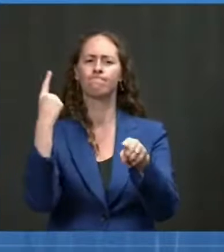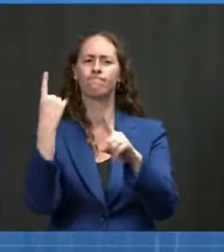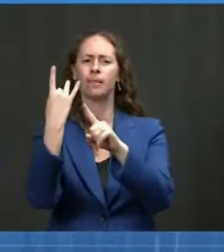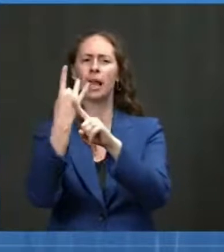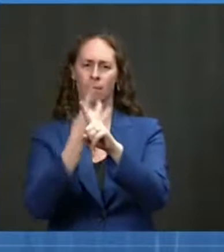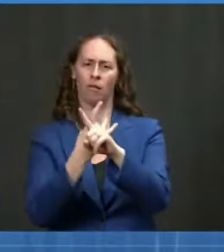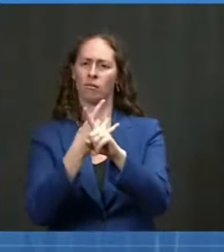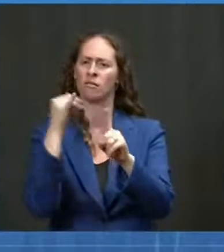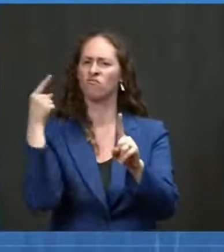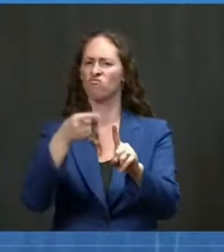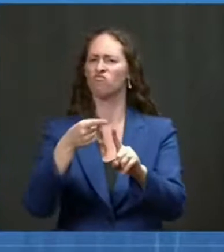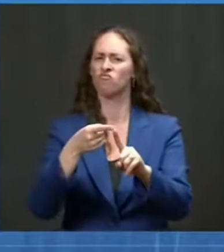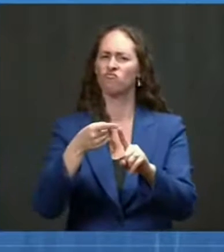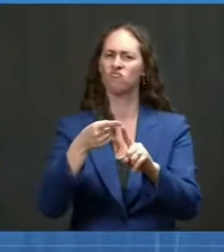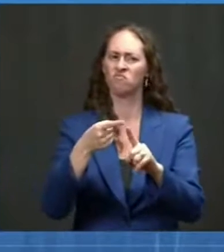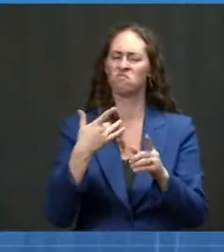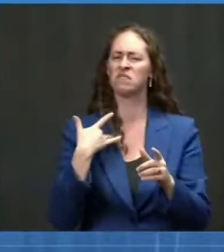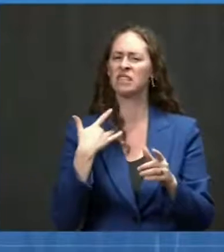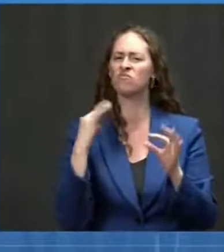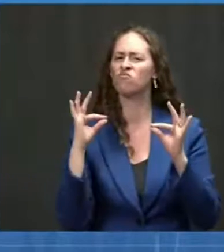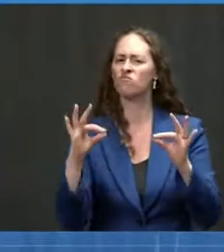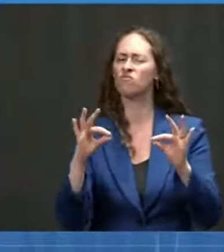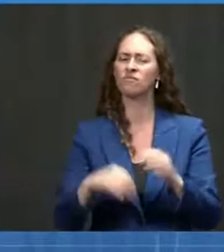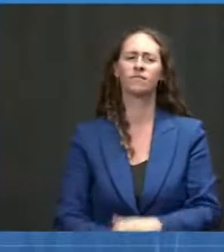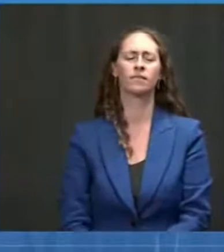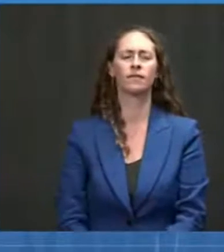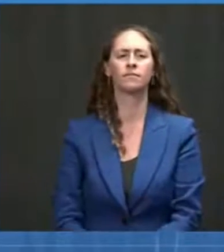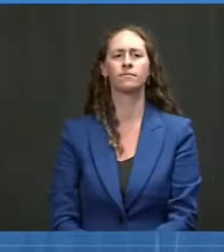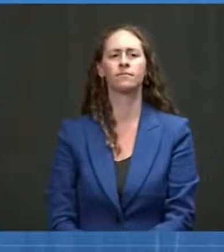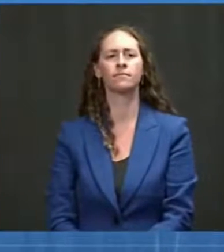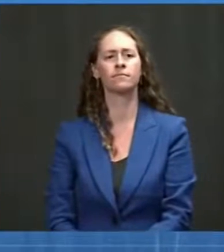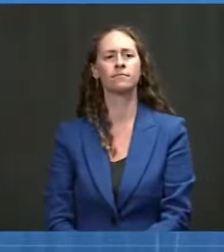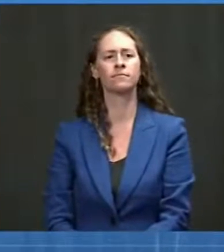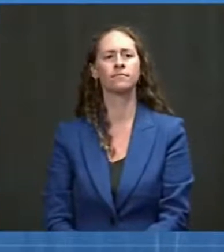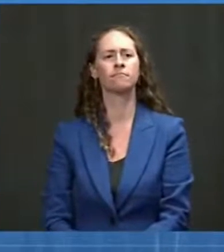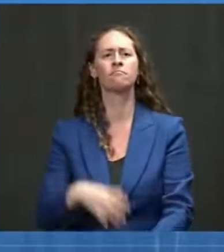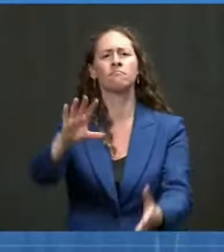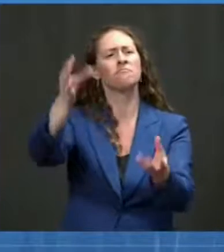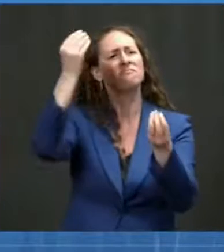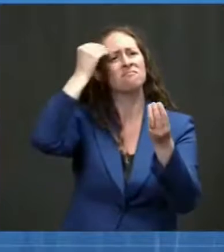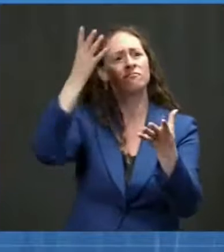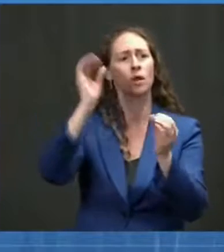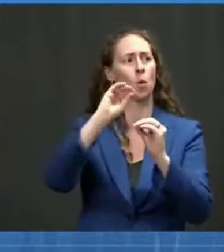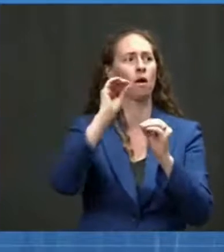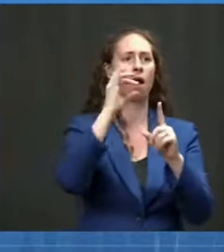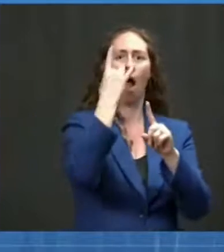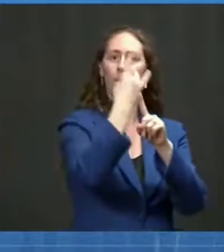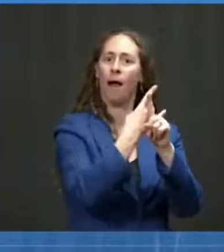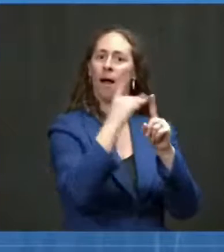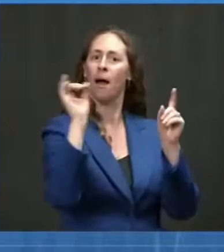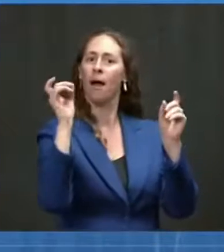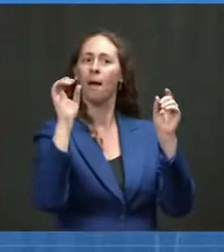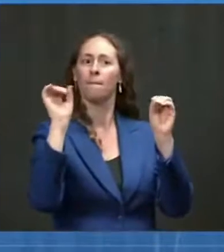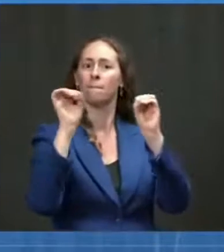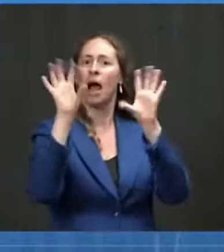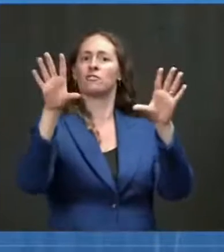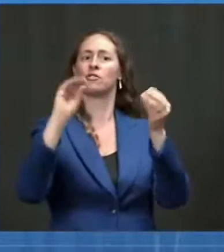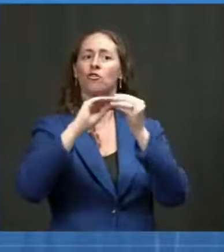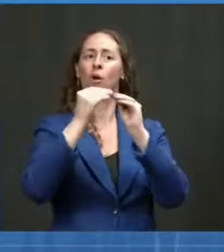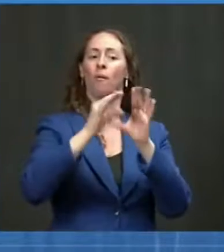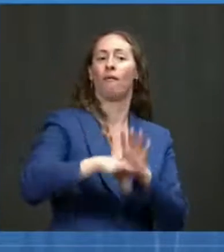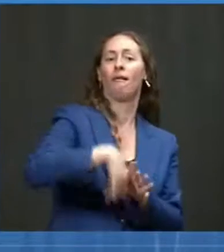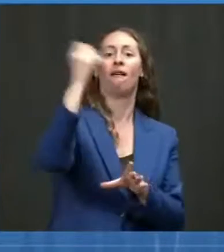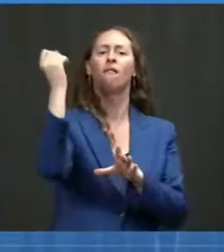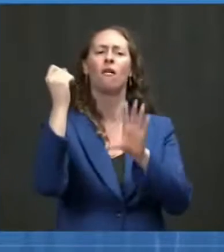mark. I want to be clear, though, there's nothing magical about this number. Could it have been 1 week earlier, 1 week later? This is where